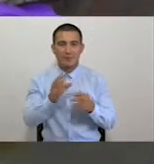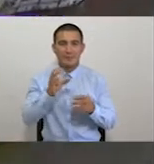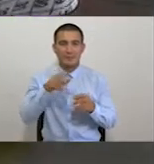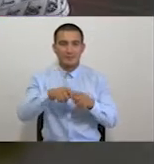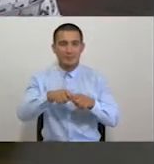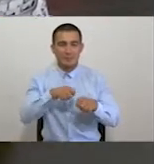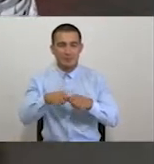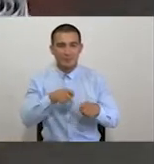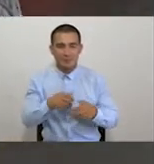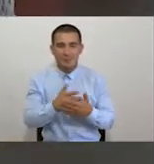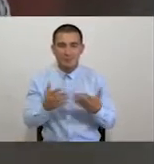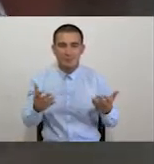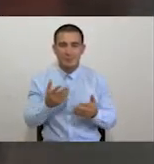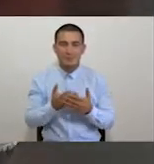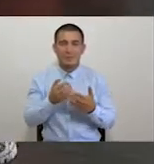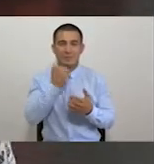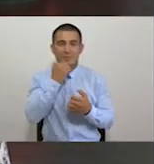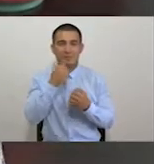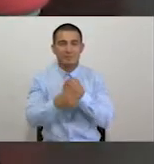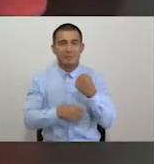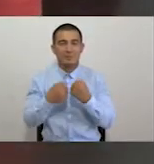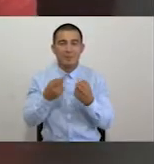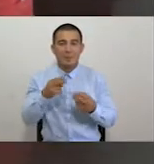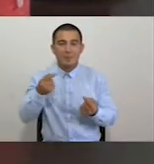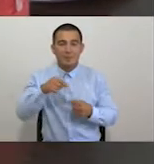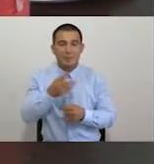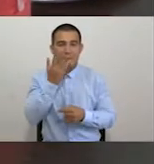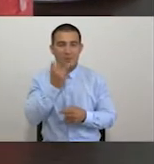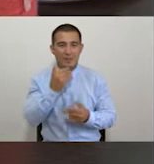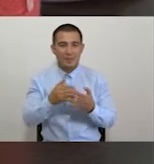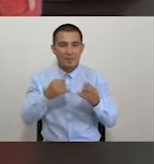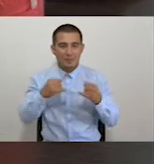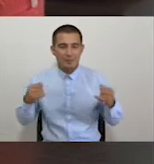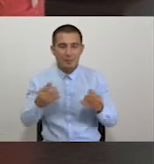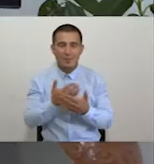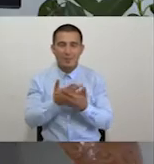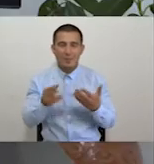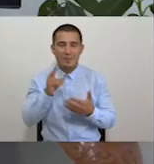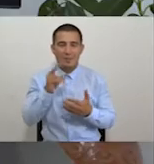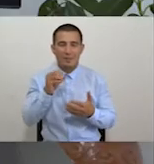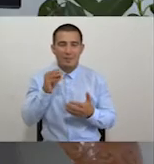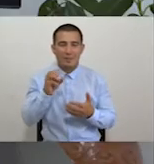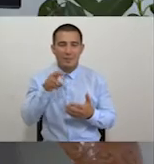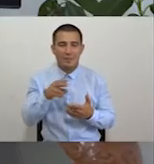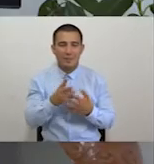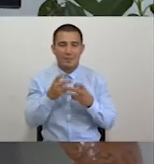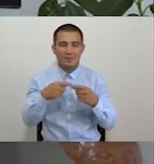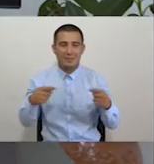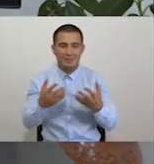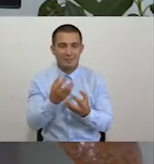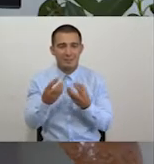lenta, gazlamaga mos iplar, gazlama hamda detallar kerak